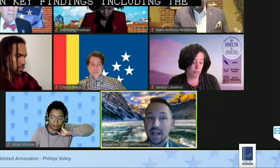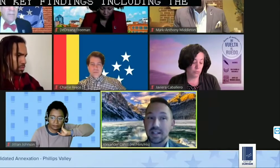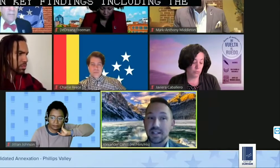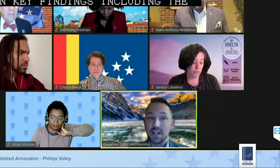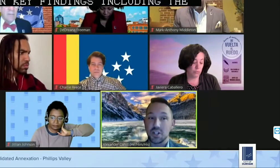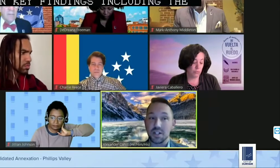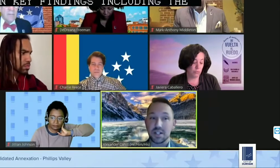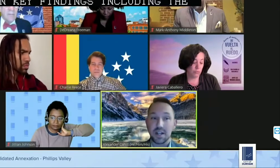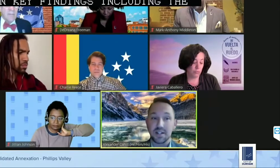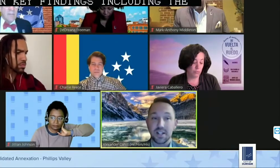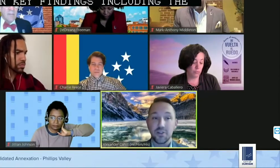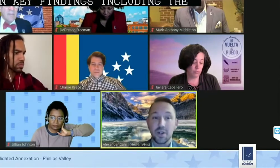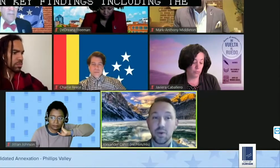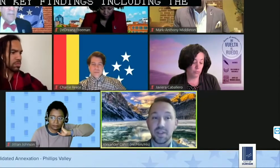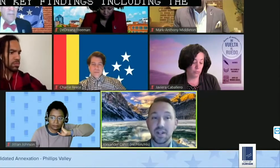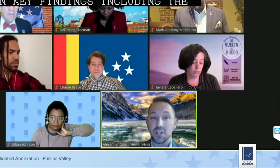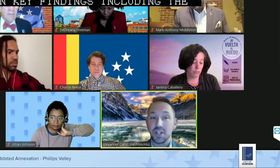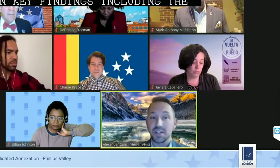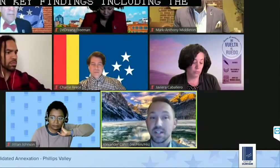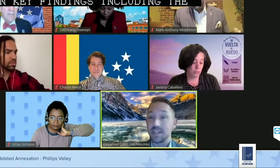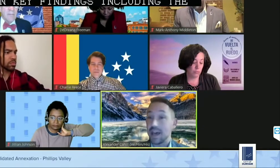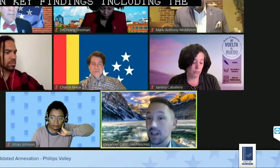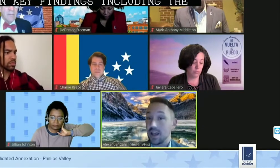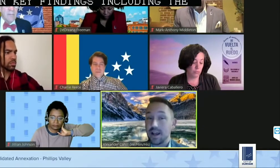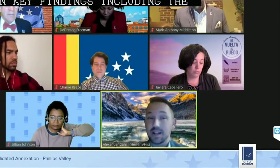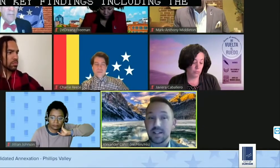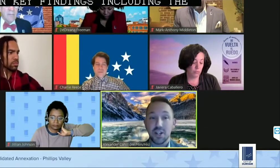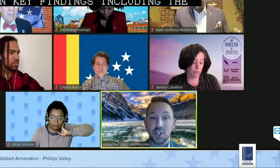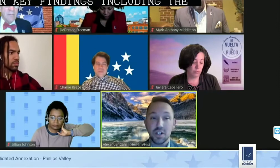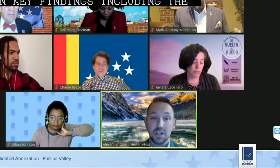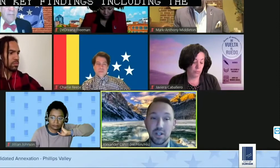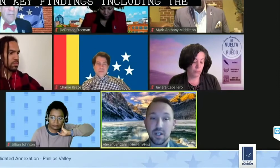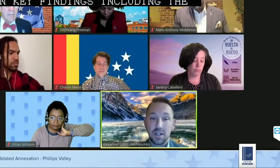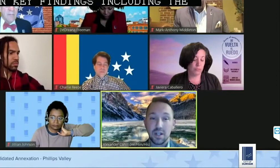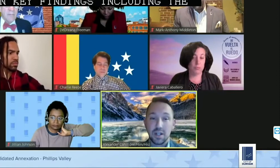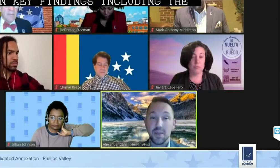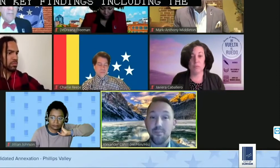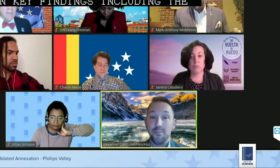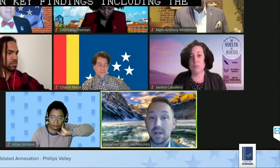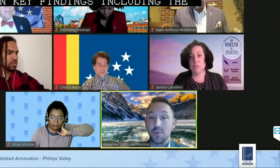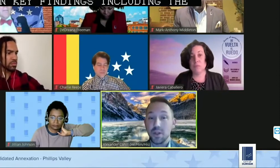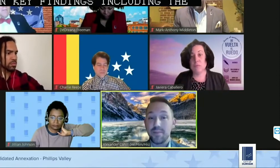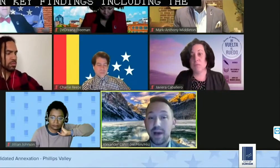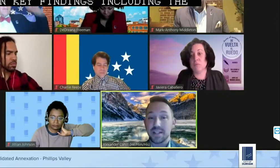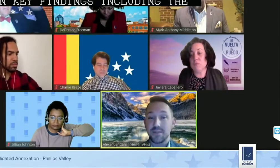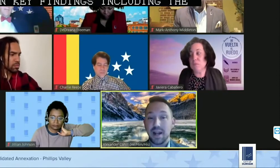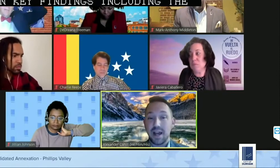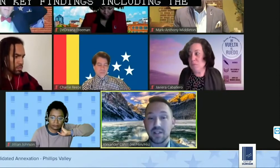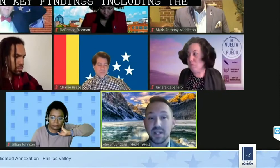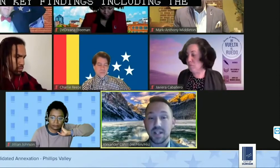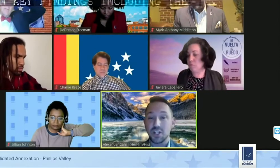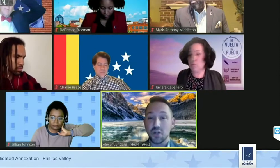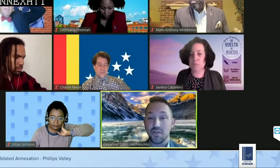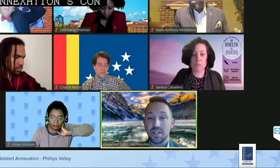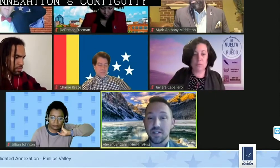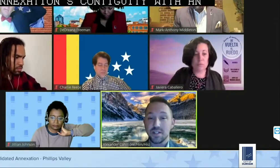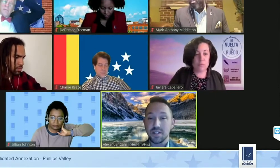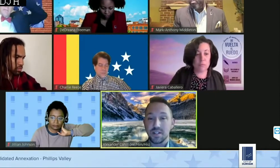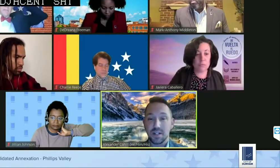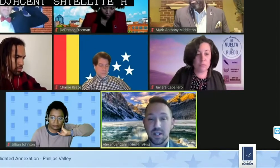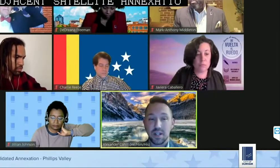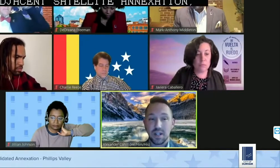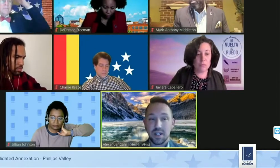include the annexation's contiguity with an adjacent satellite annexation, the minimal impacts it might have to city